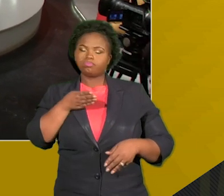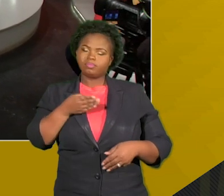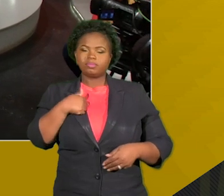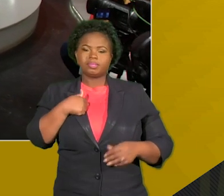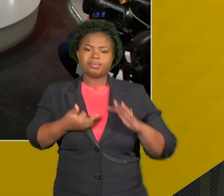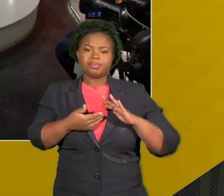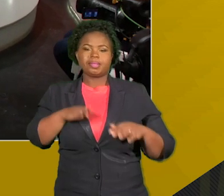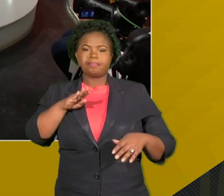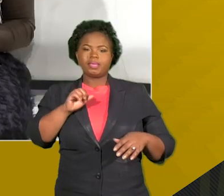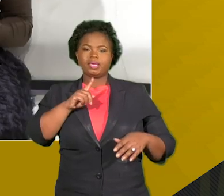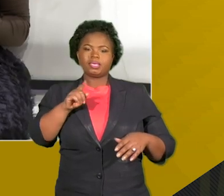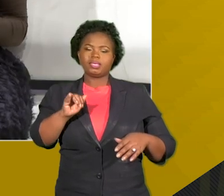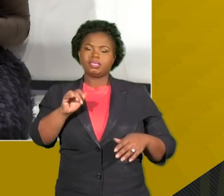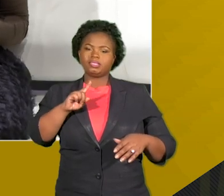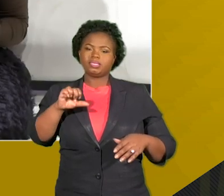is why Big Zenzo then was.